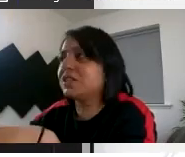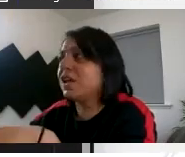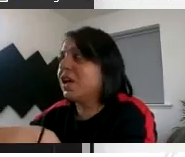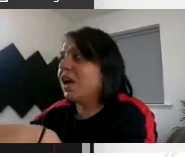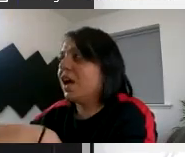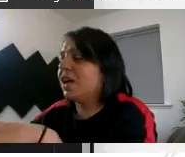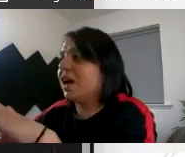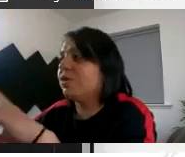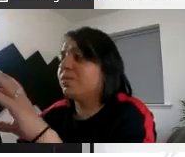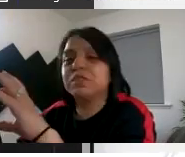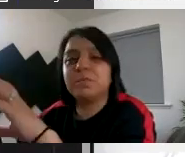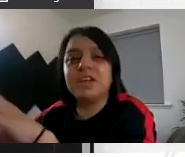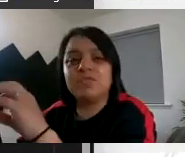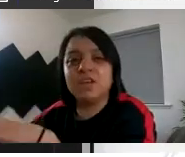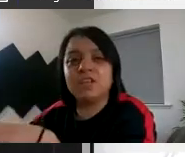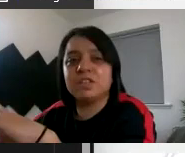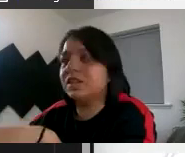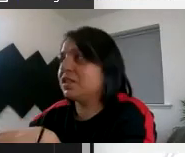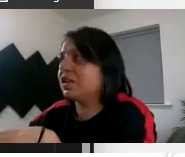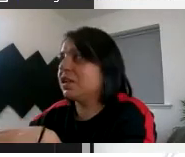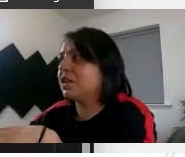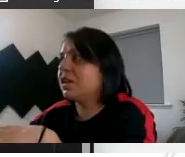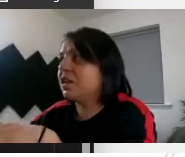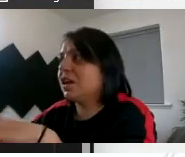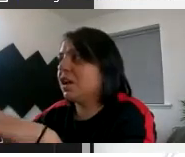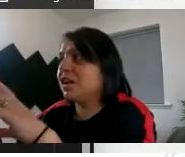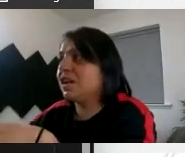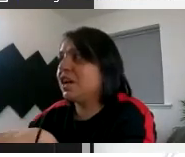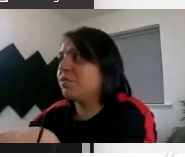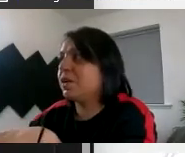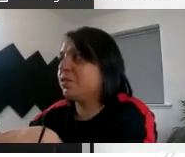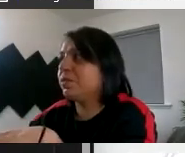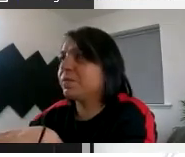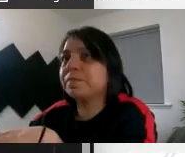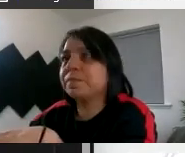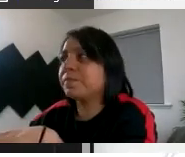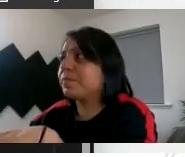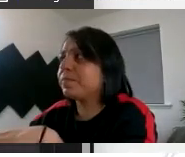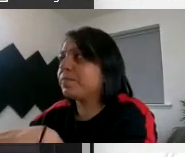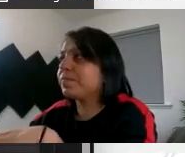languages and how people speak, write, listen, and engage with people.